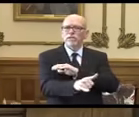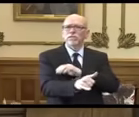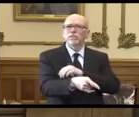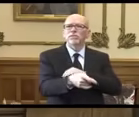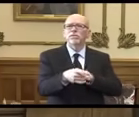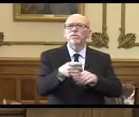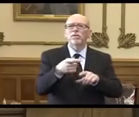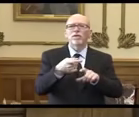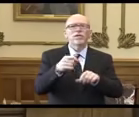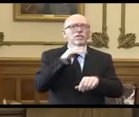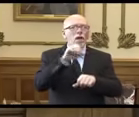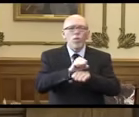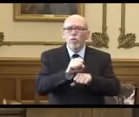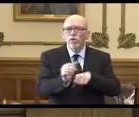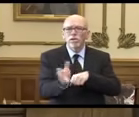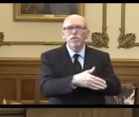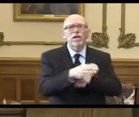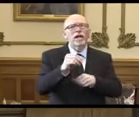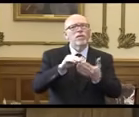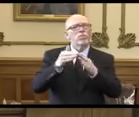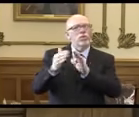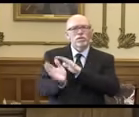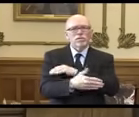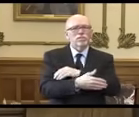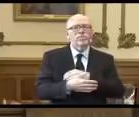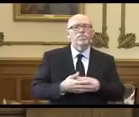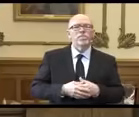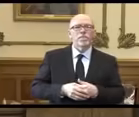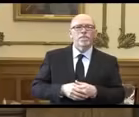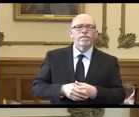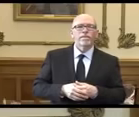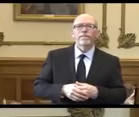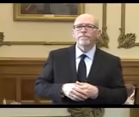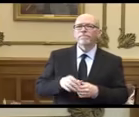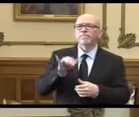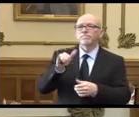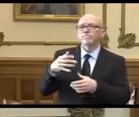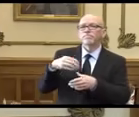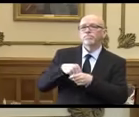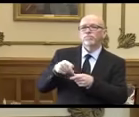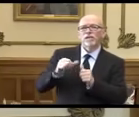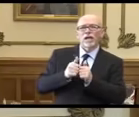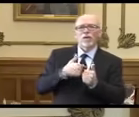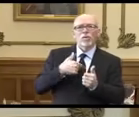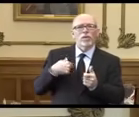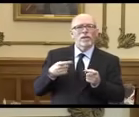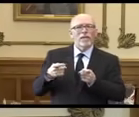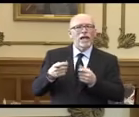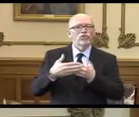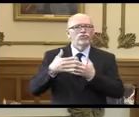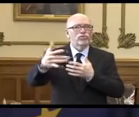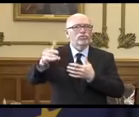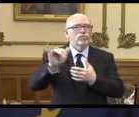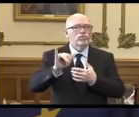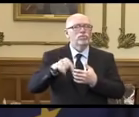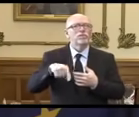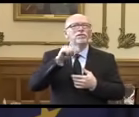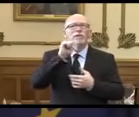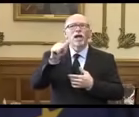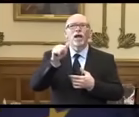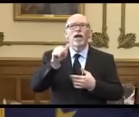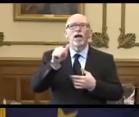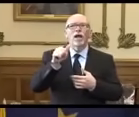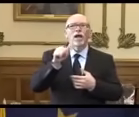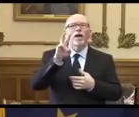from the workforce and also from the larger community. And this will be a part of, Kevin, how we manage this long term. This is not